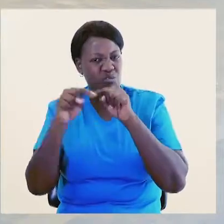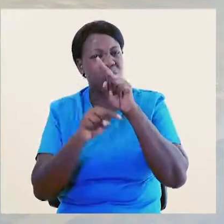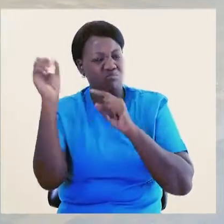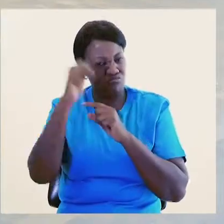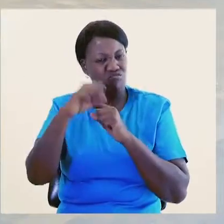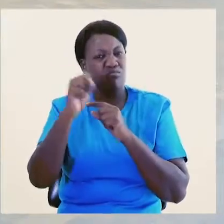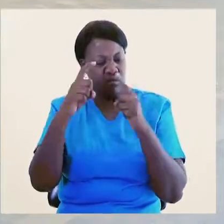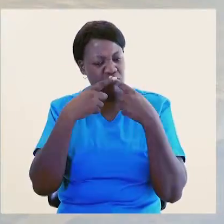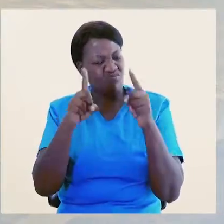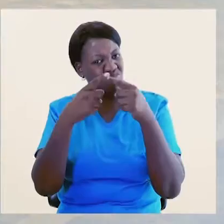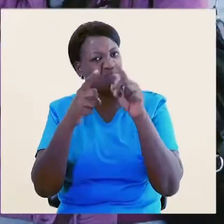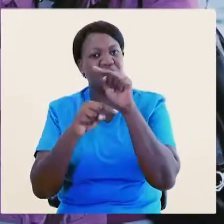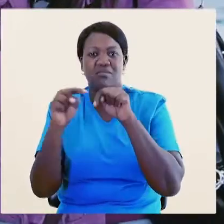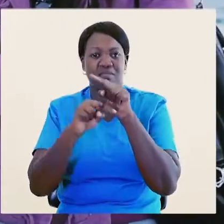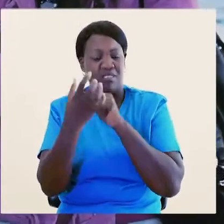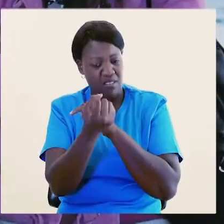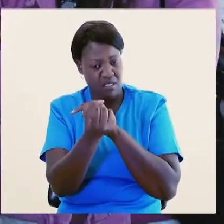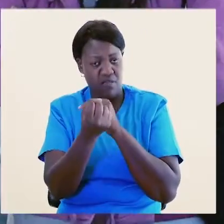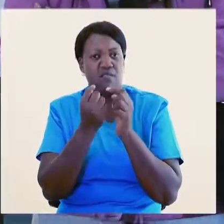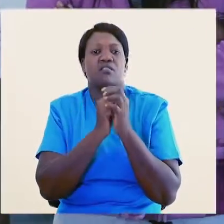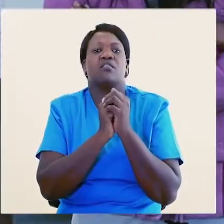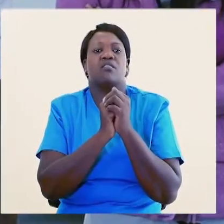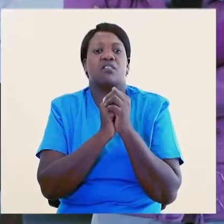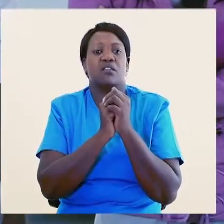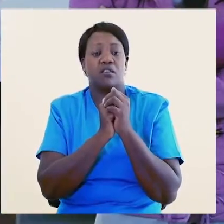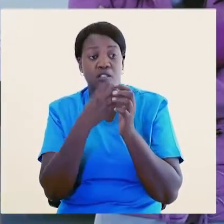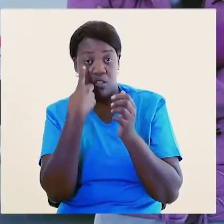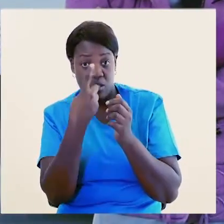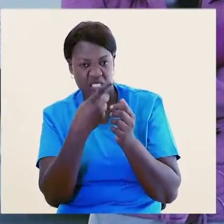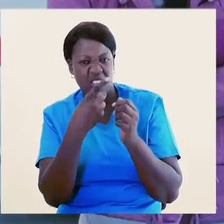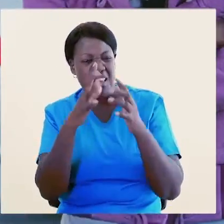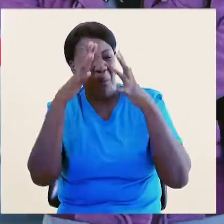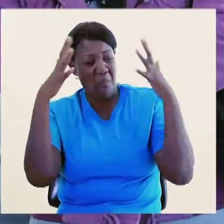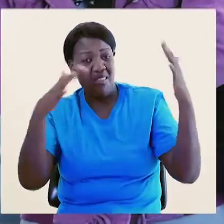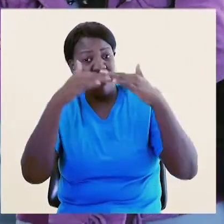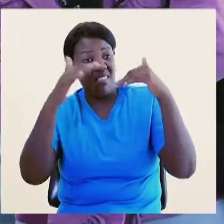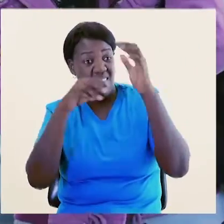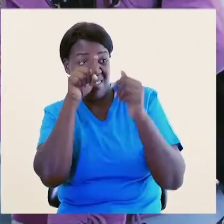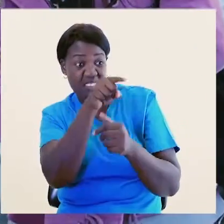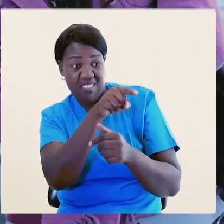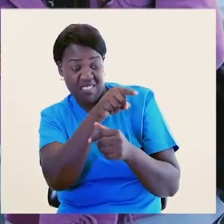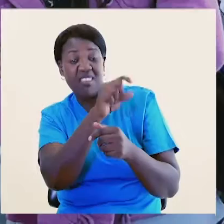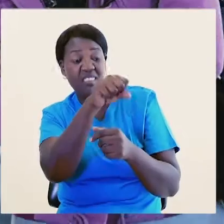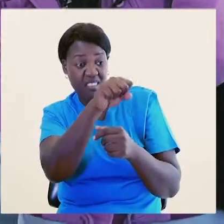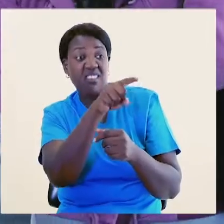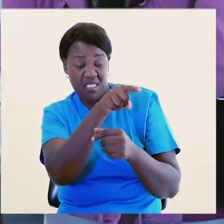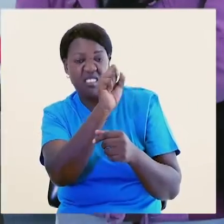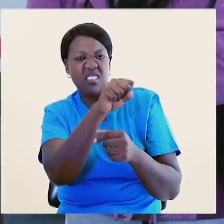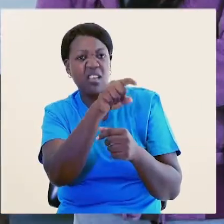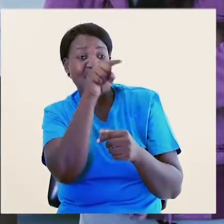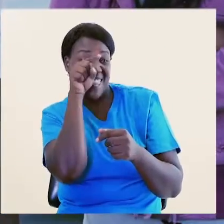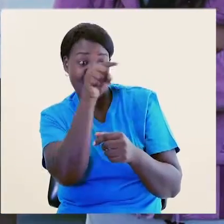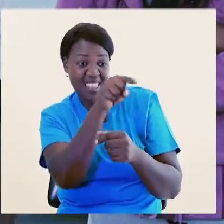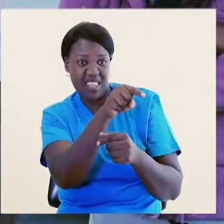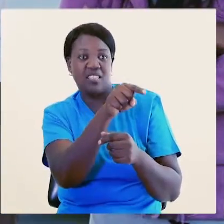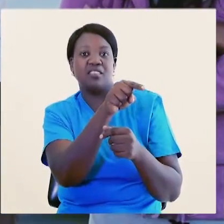Yeah, lots of different shops. Do you guys see that big building over there? Yeah. Yeah. Yeah? Mm-hmm. That